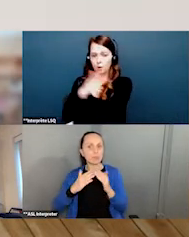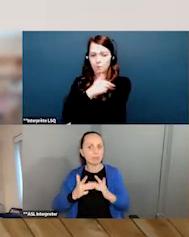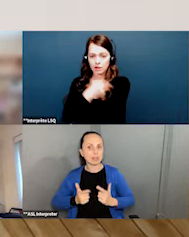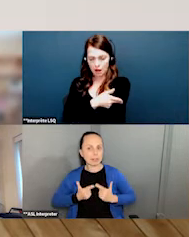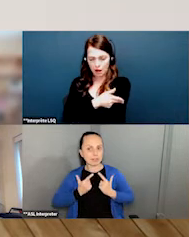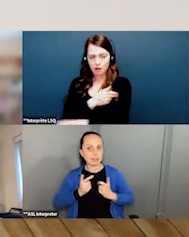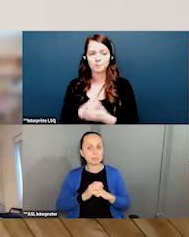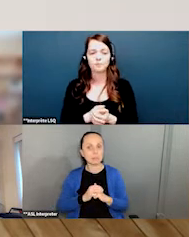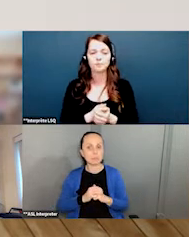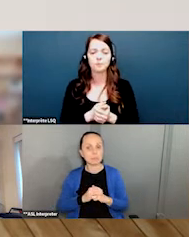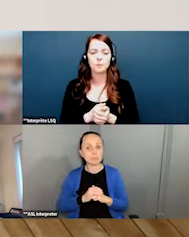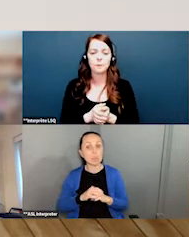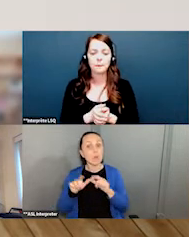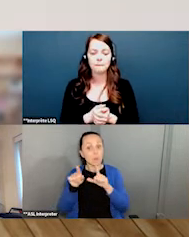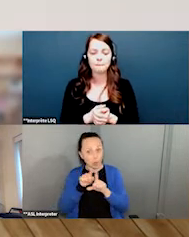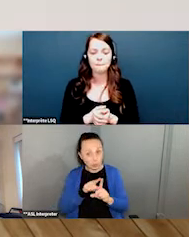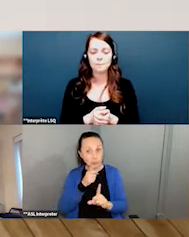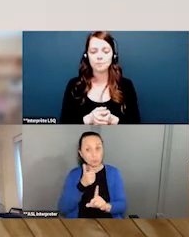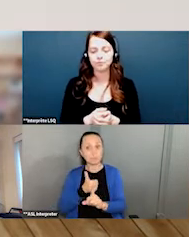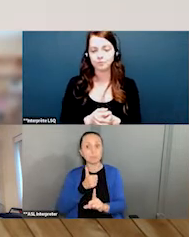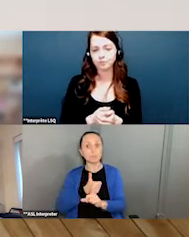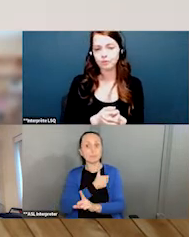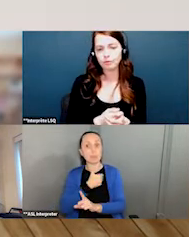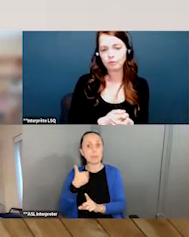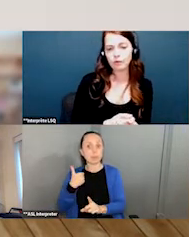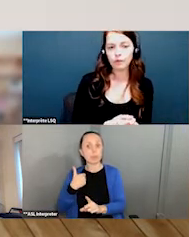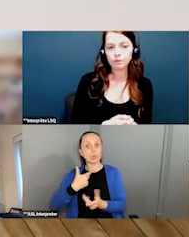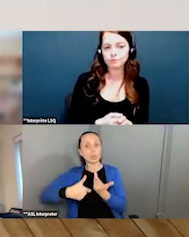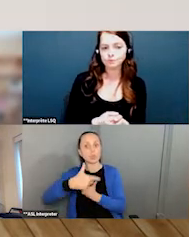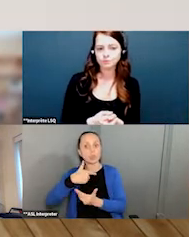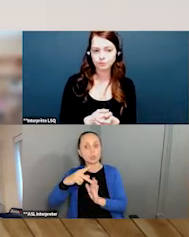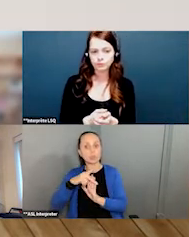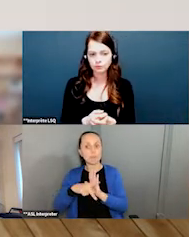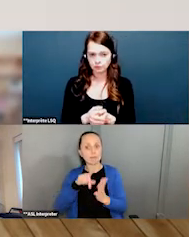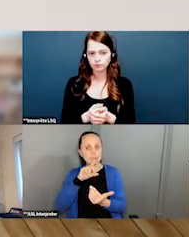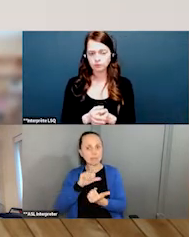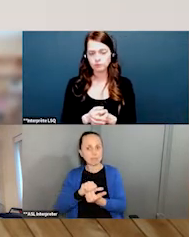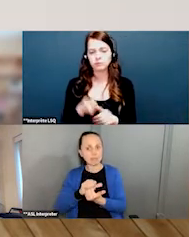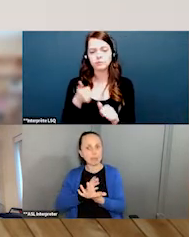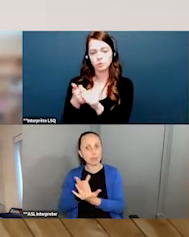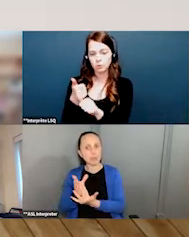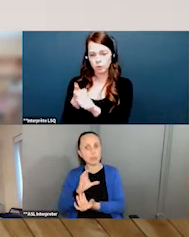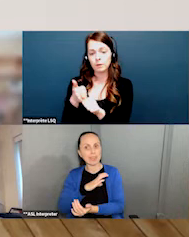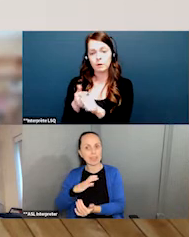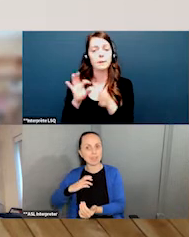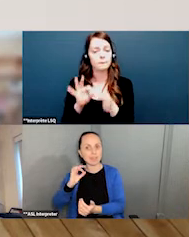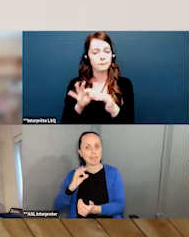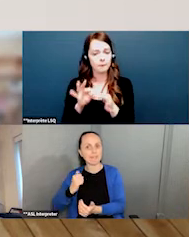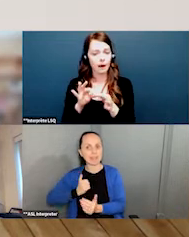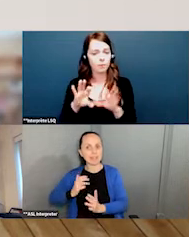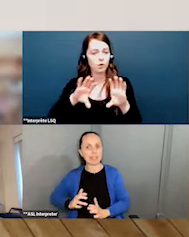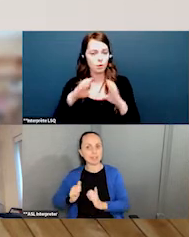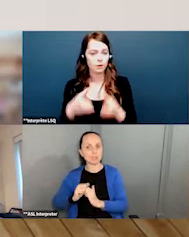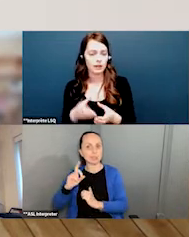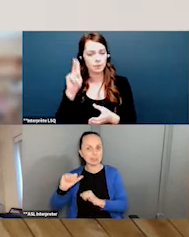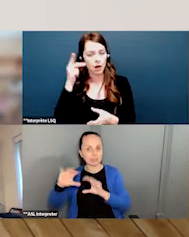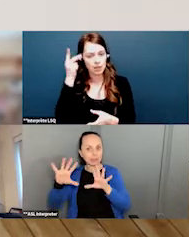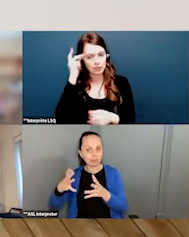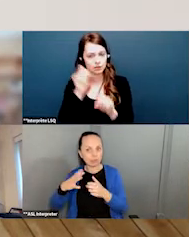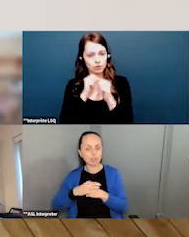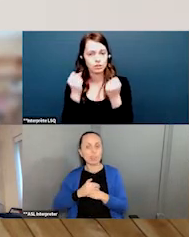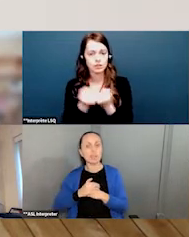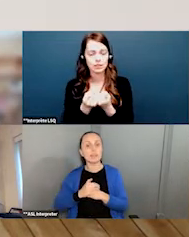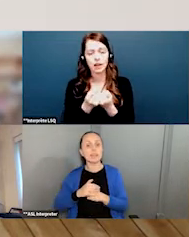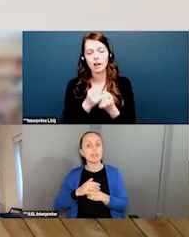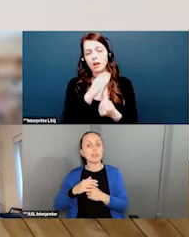Living. As well, he's currently a member of the Social Policy Committee to the Council of Canadiens with Disabilities,